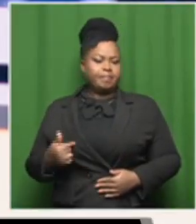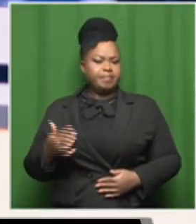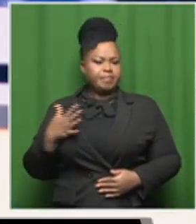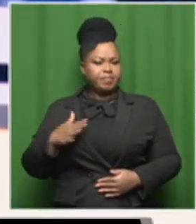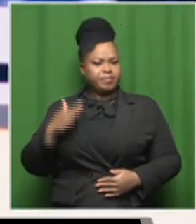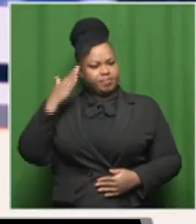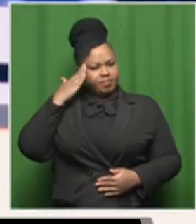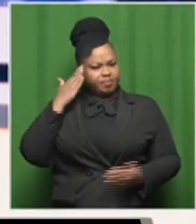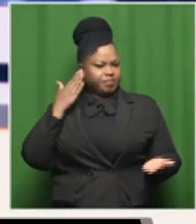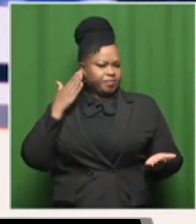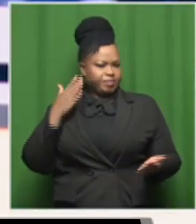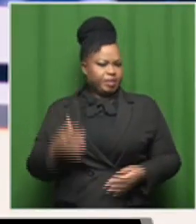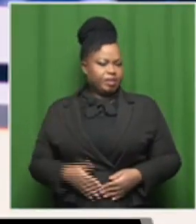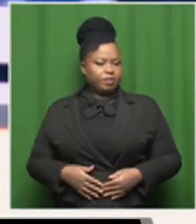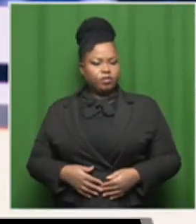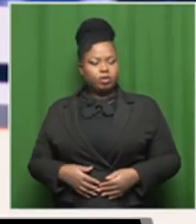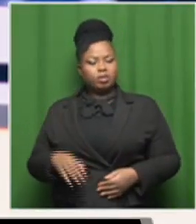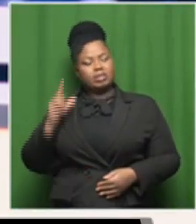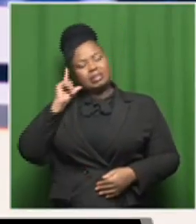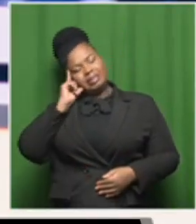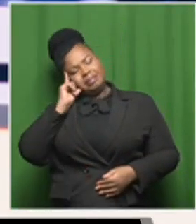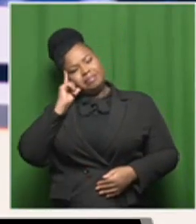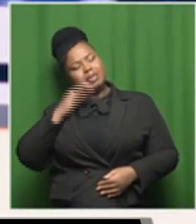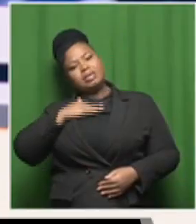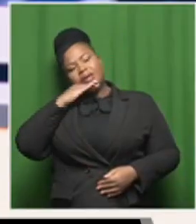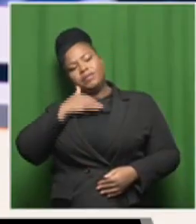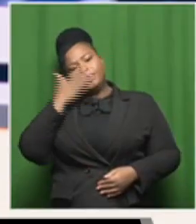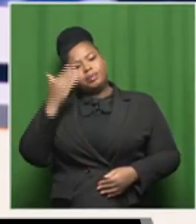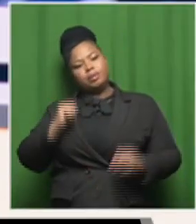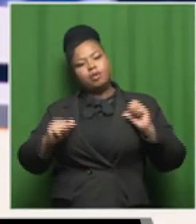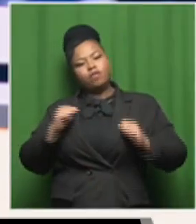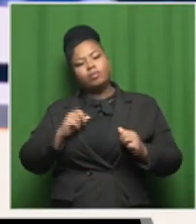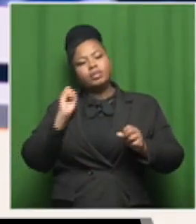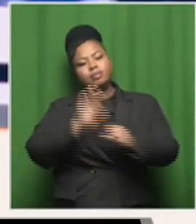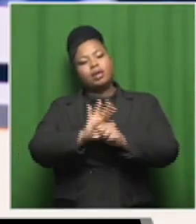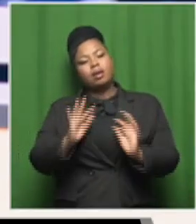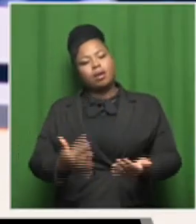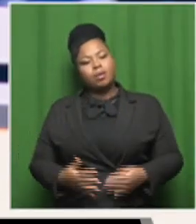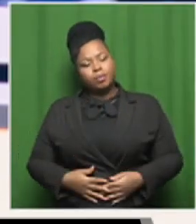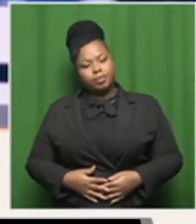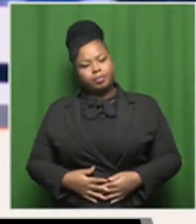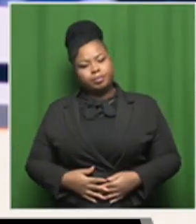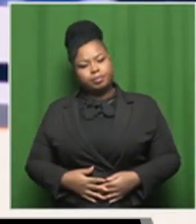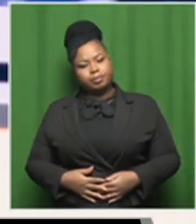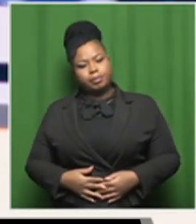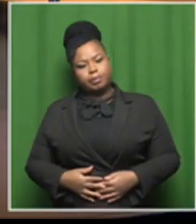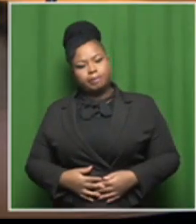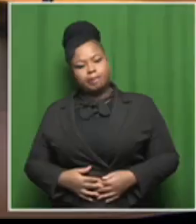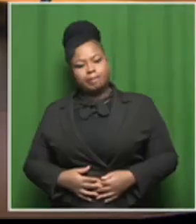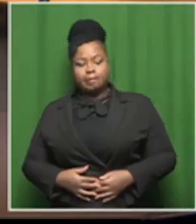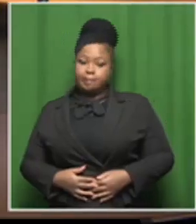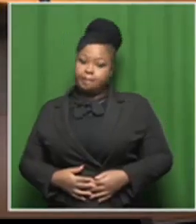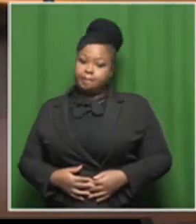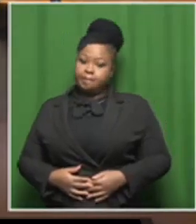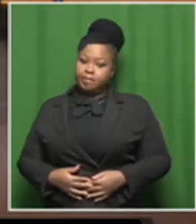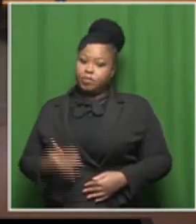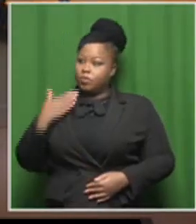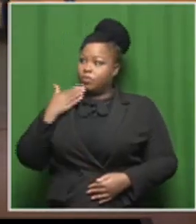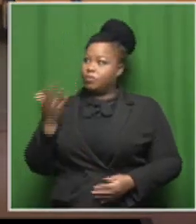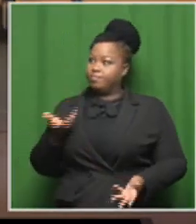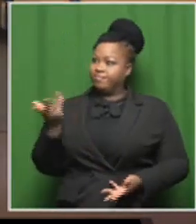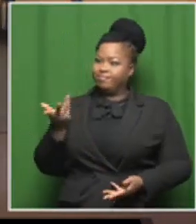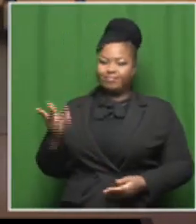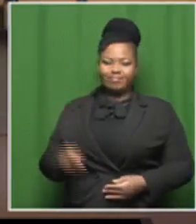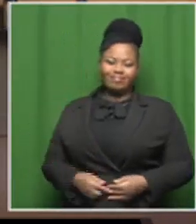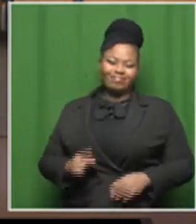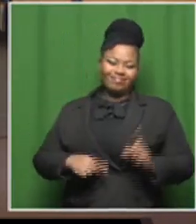though, in terms of sleep deprivation, how does that impact performance, and how do athletes mitigate this? Who are you asking that? Because I think we